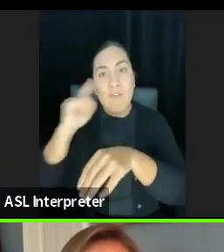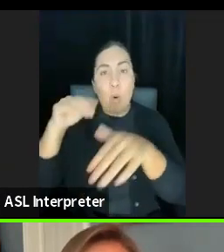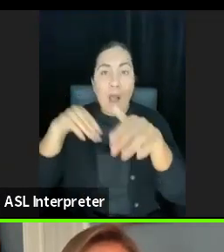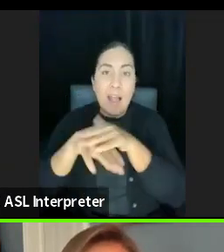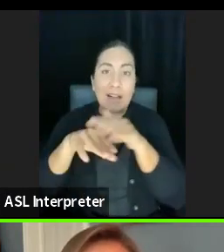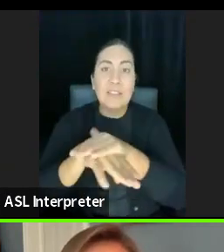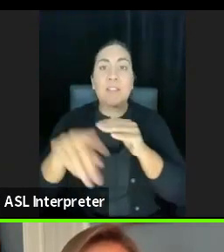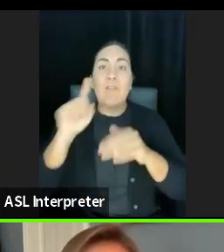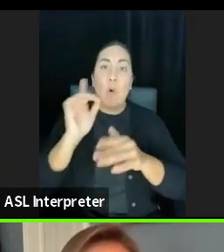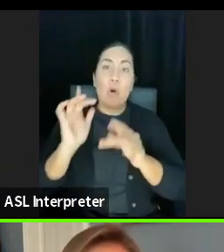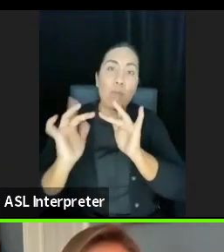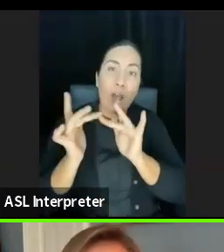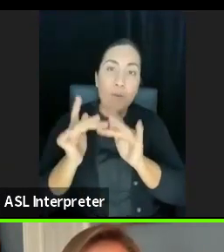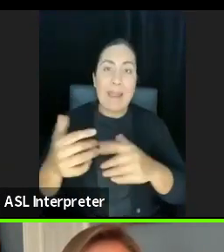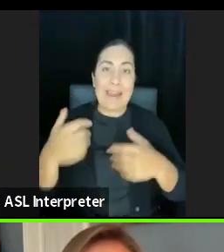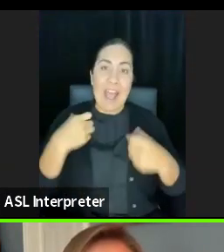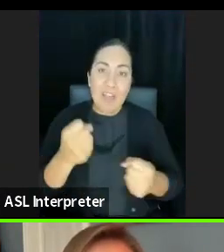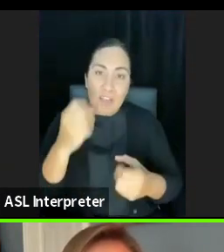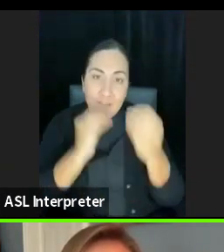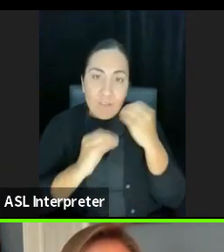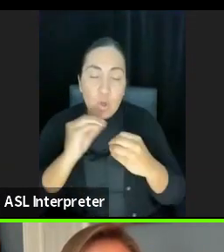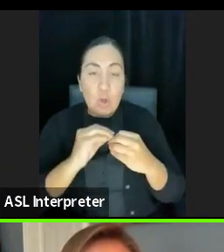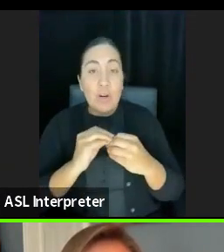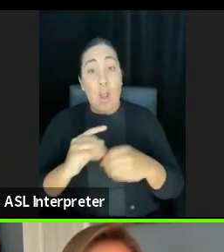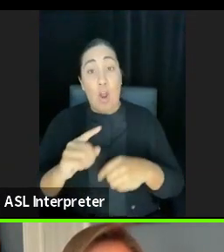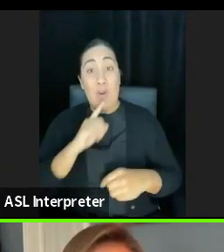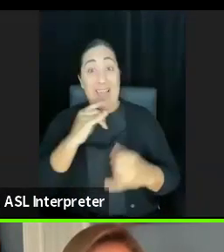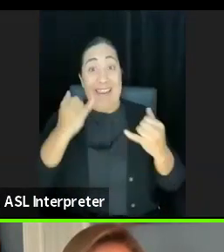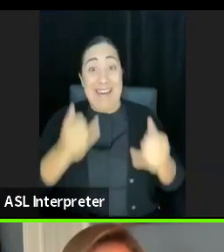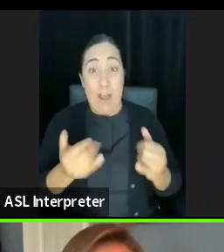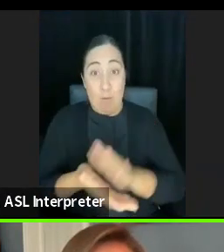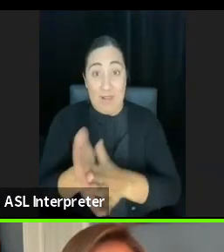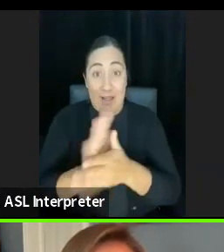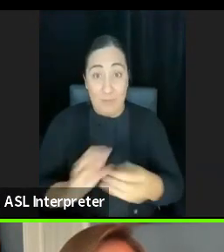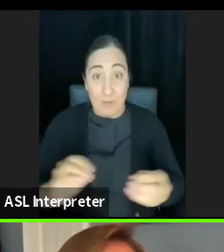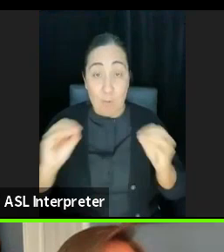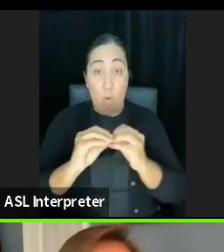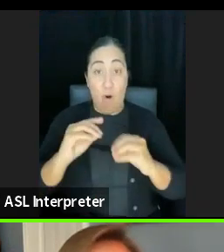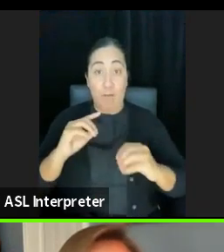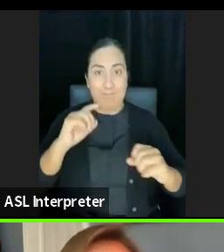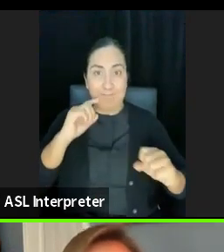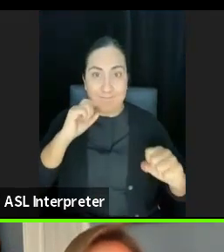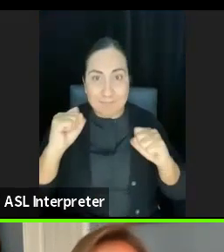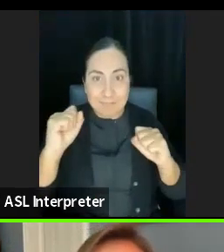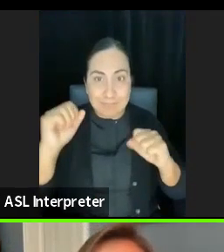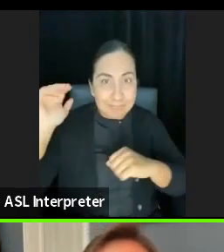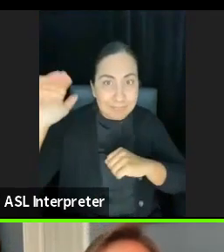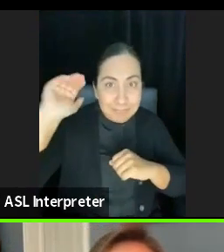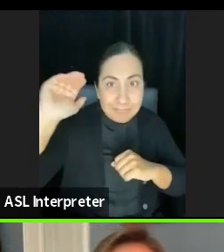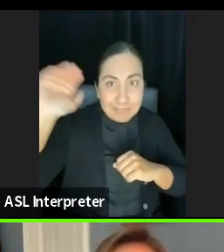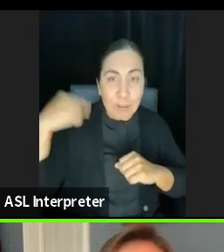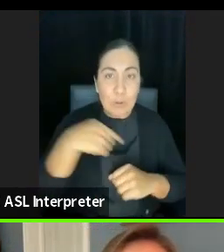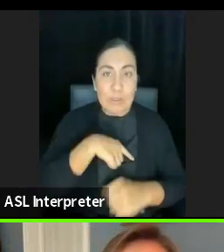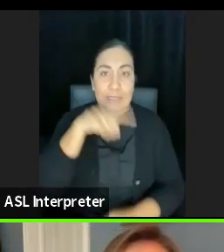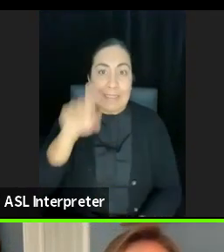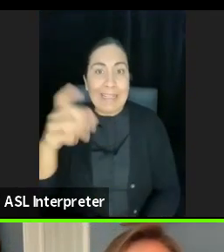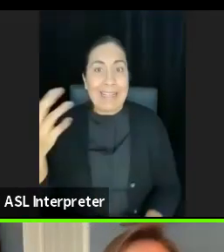And it has definitely been amplified during this time, but it's something that we know really deeply,